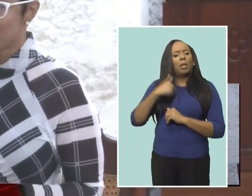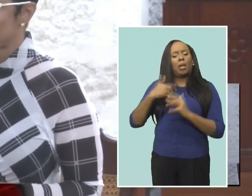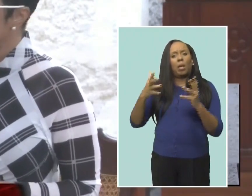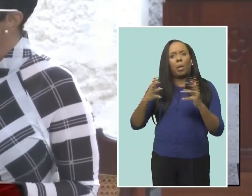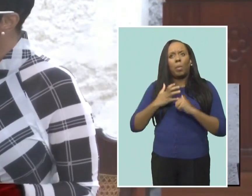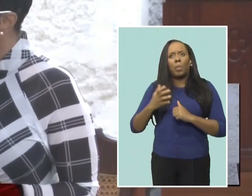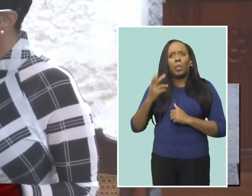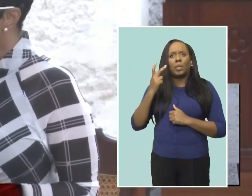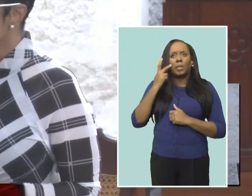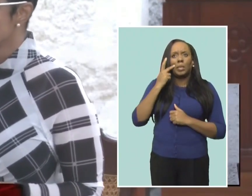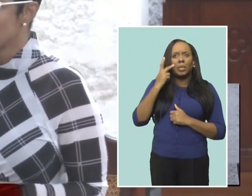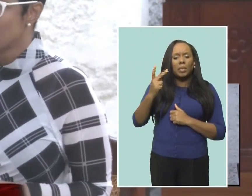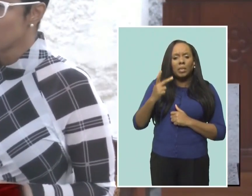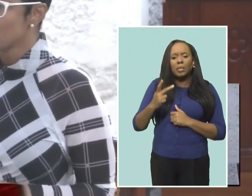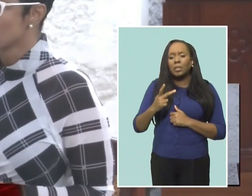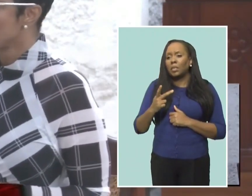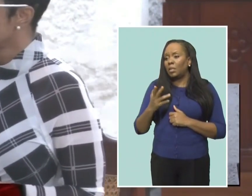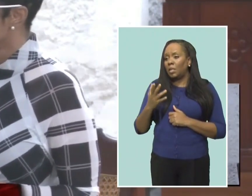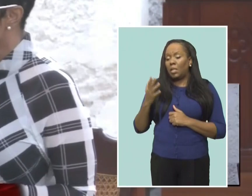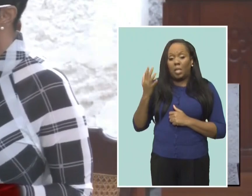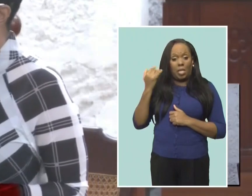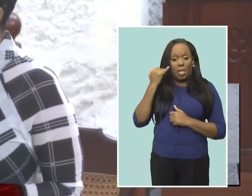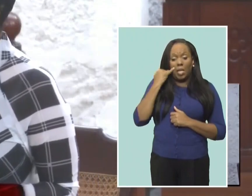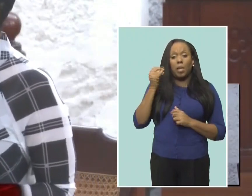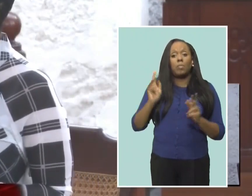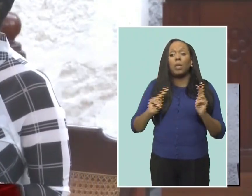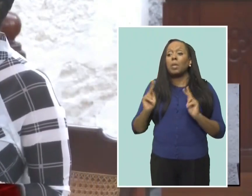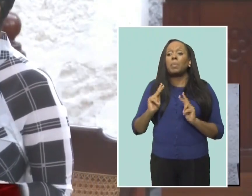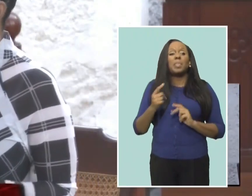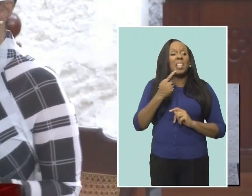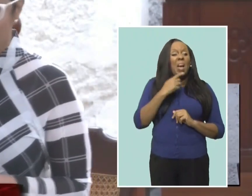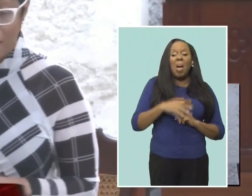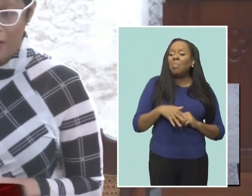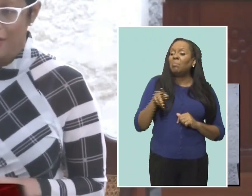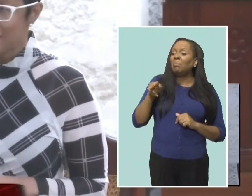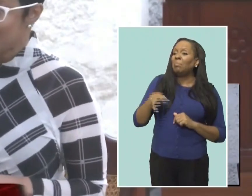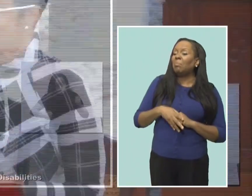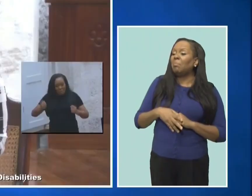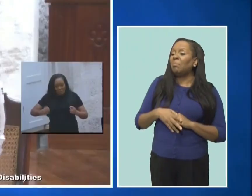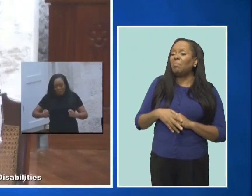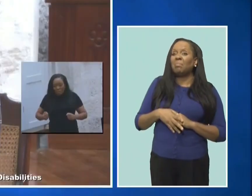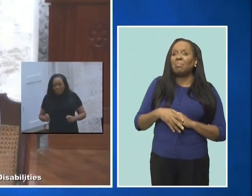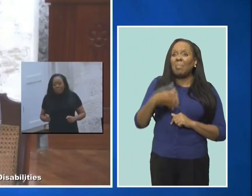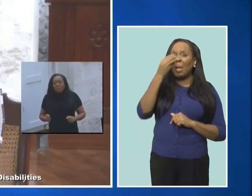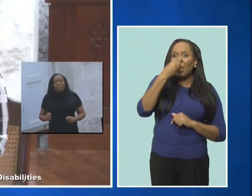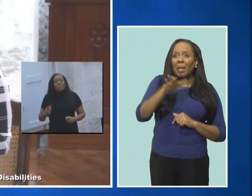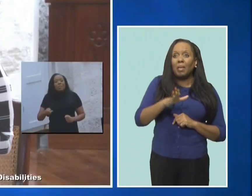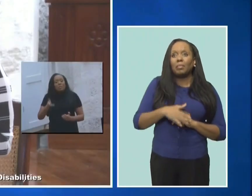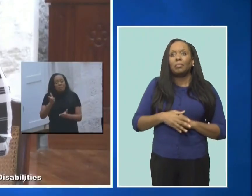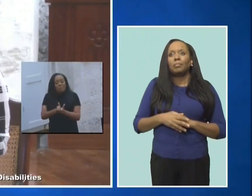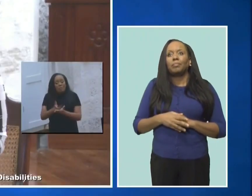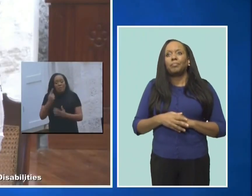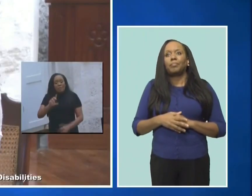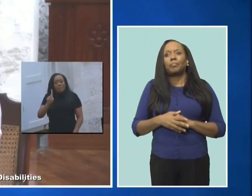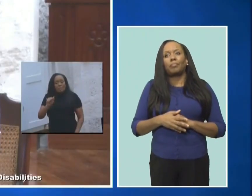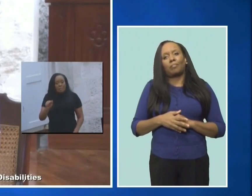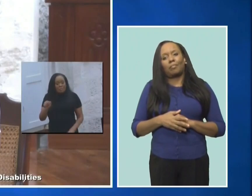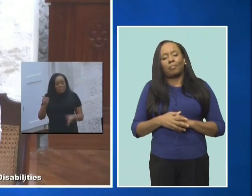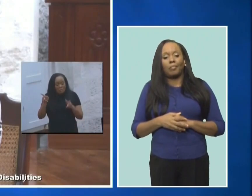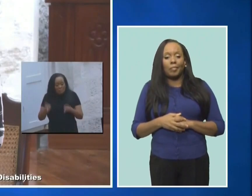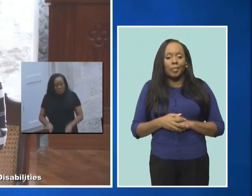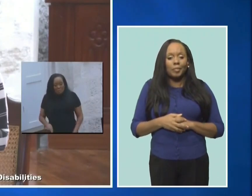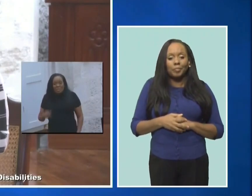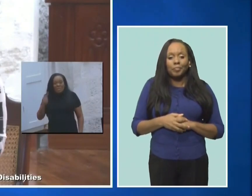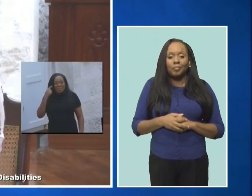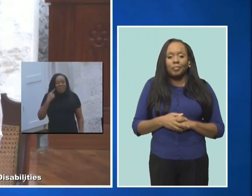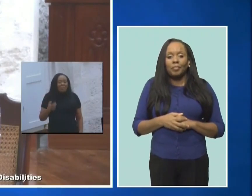measures that clamp people's vehicles. So you thought it was easier for you to park in a space for a disabled person, and you thought that you would